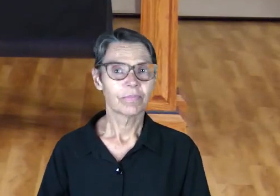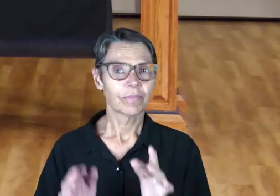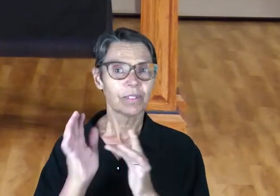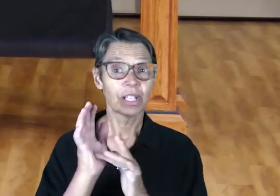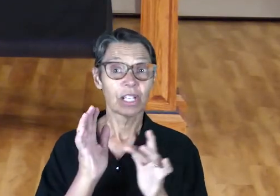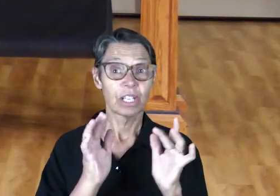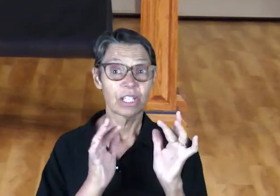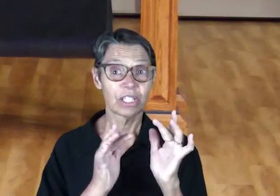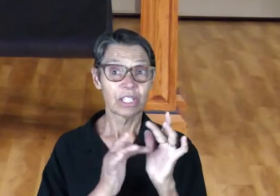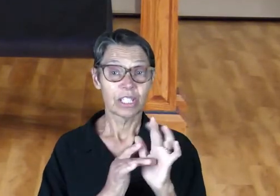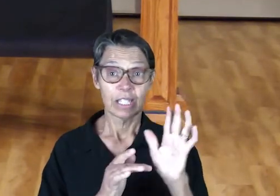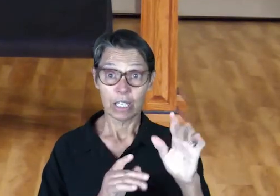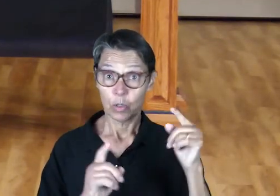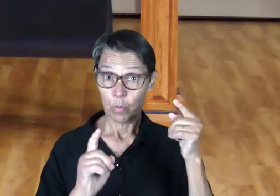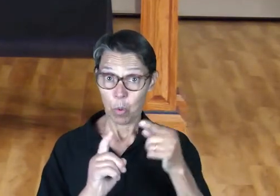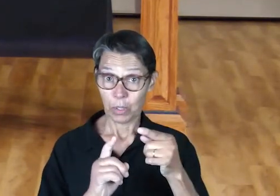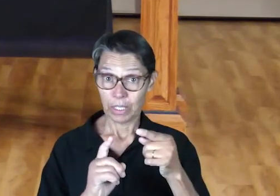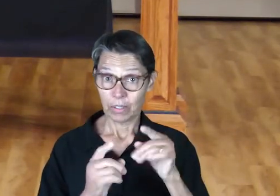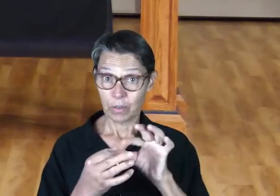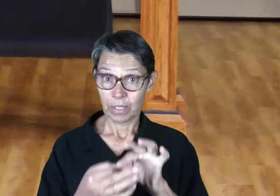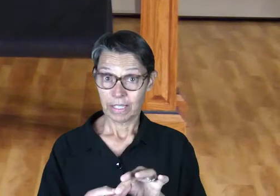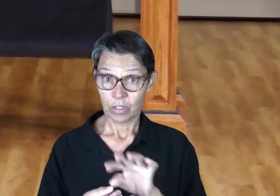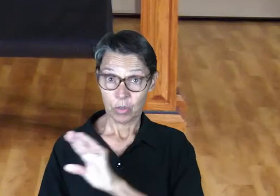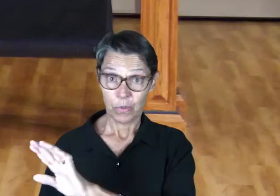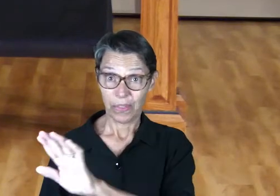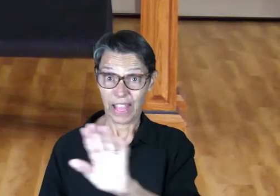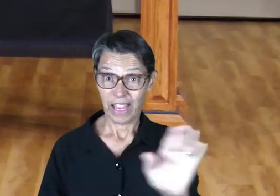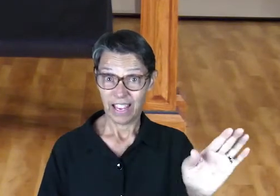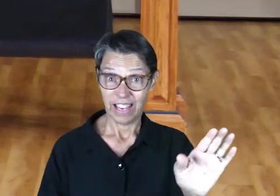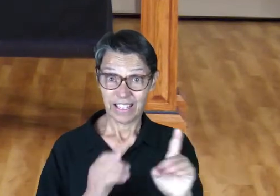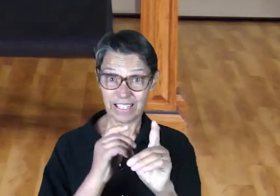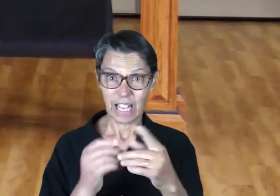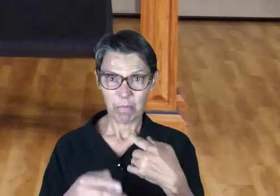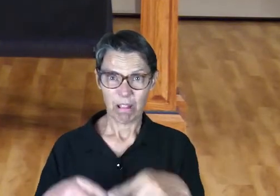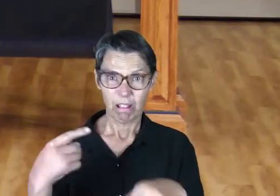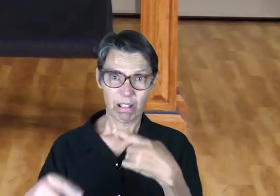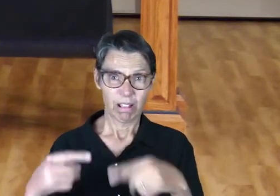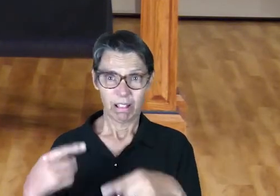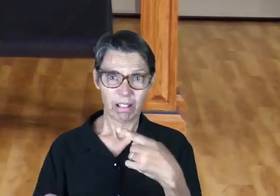Jesus' argument about their argument,